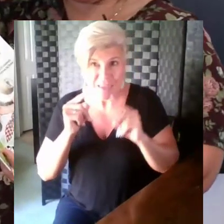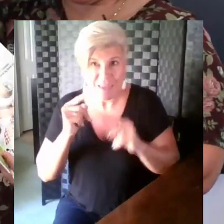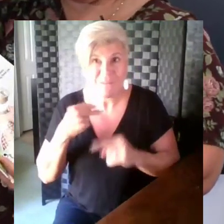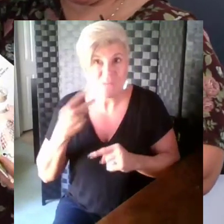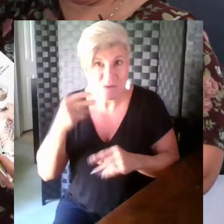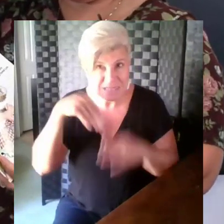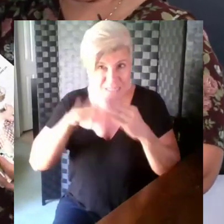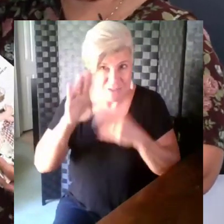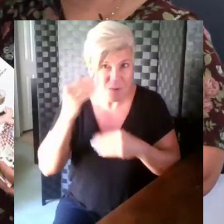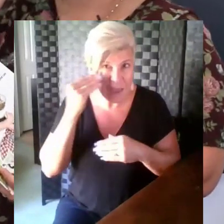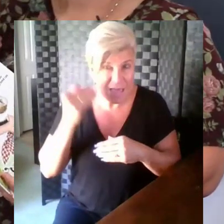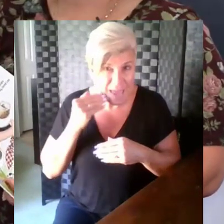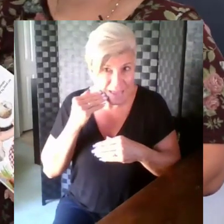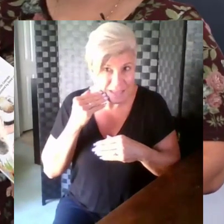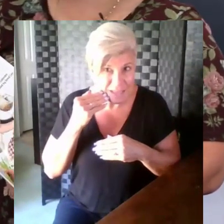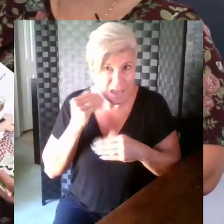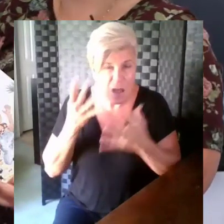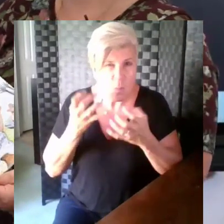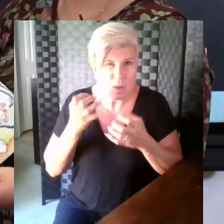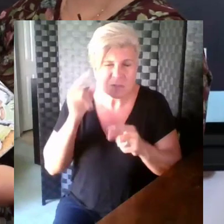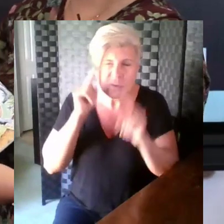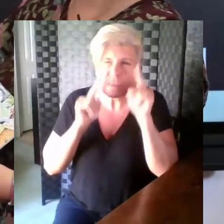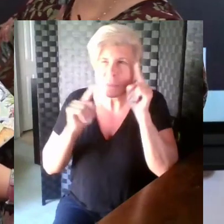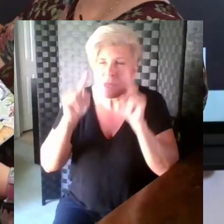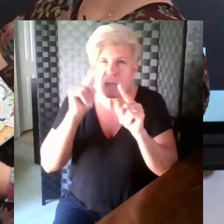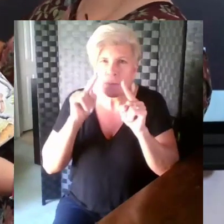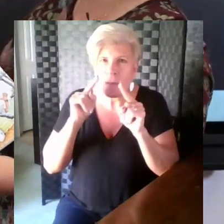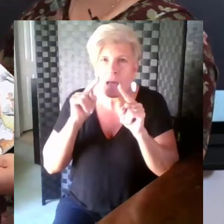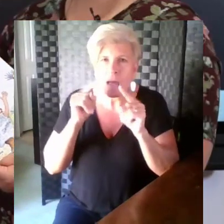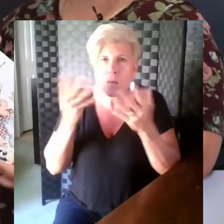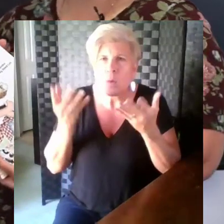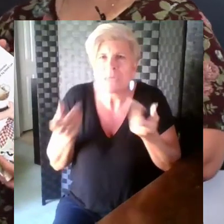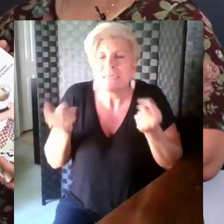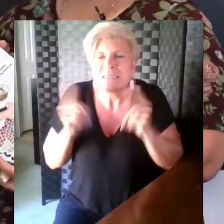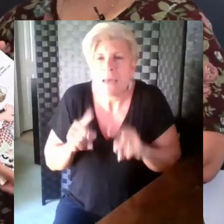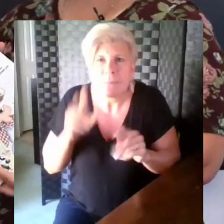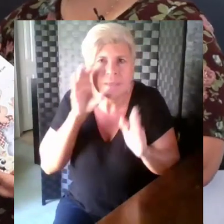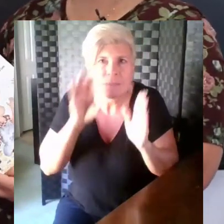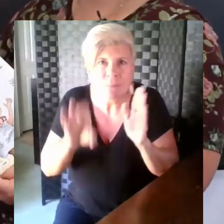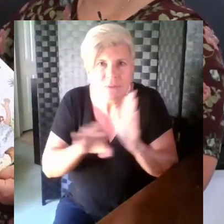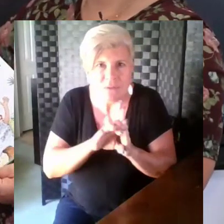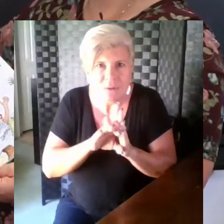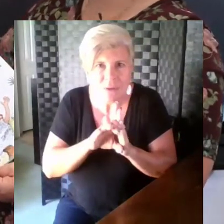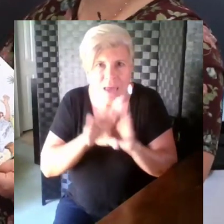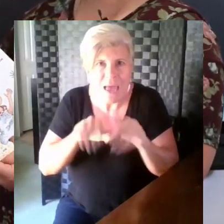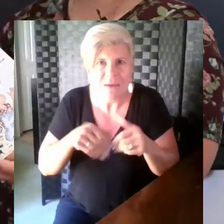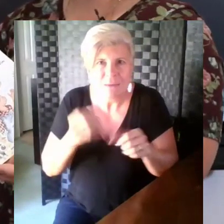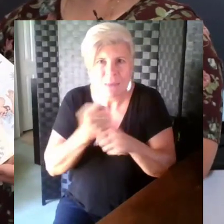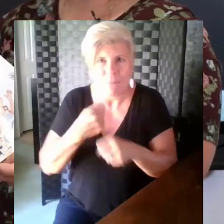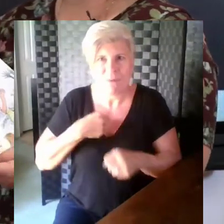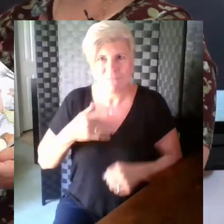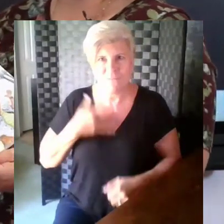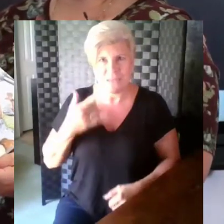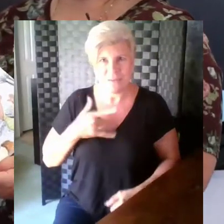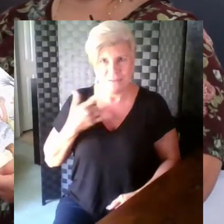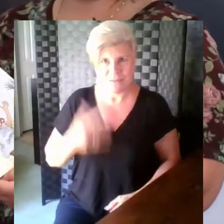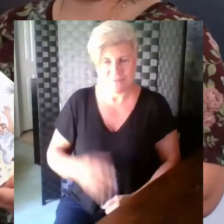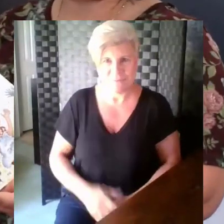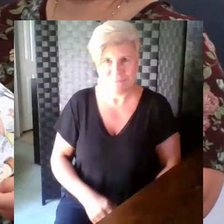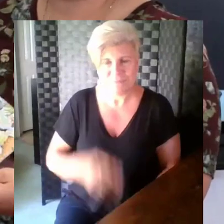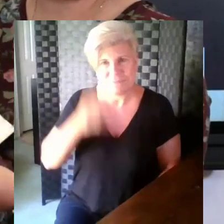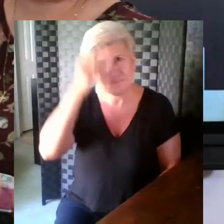voice inside your head, I want you to think about what is happening in the pictures and how does it make you